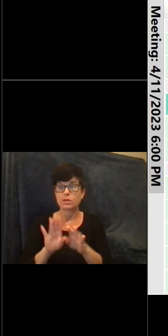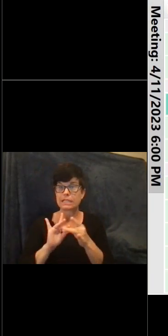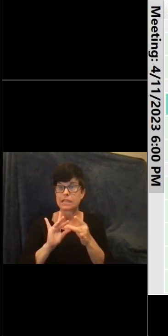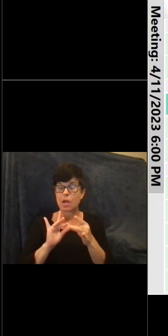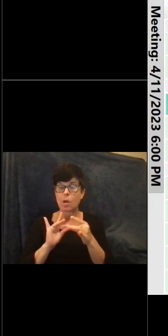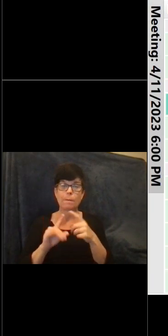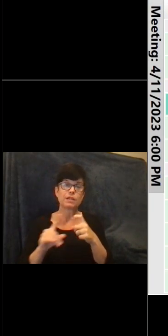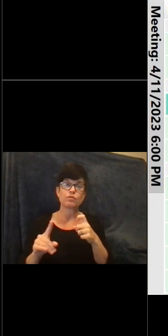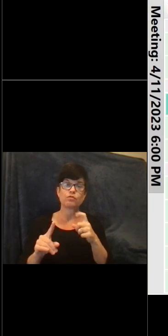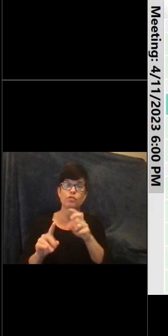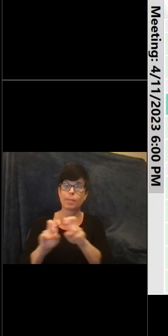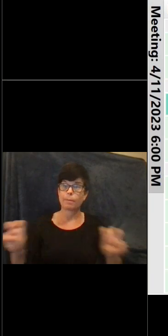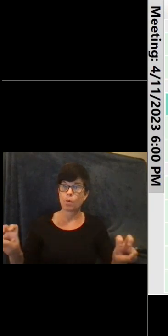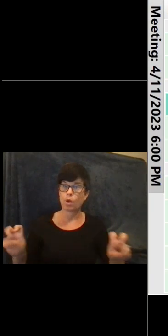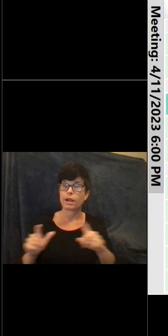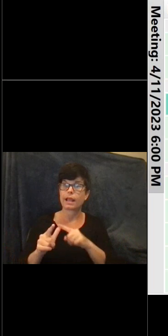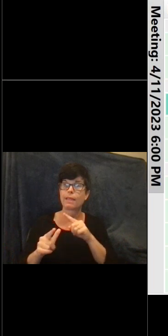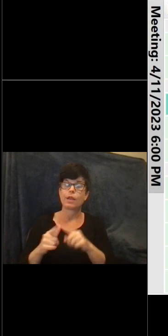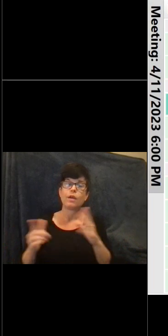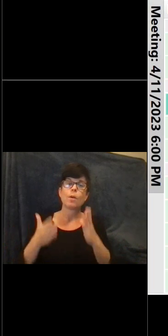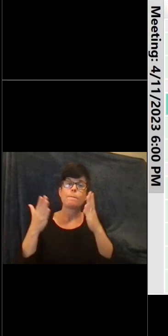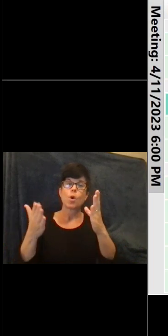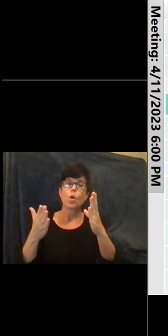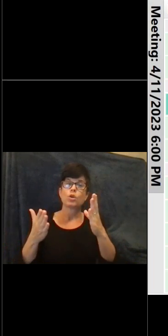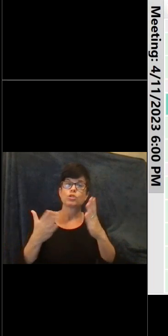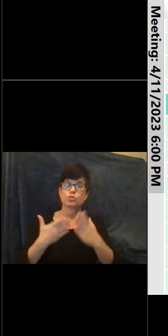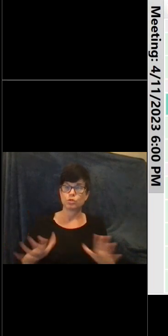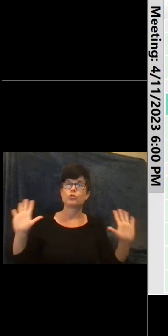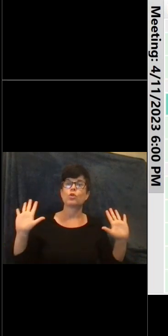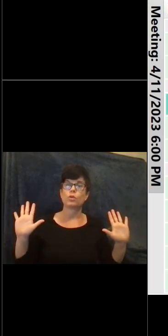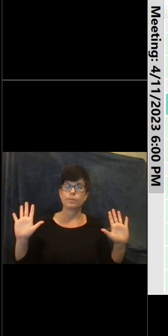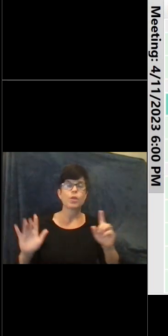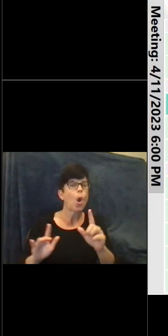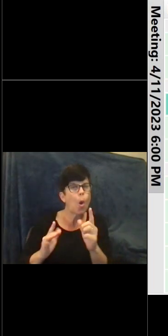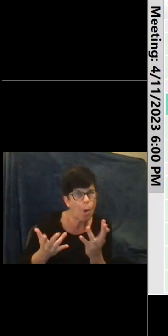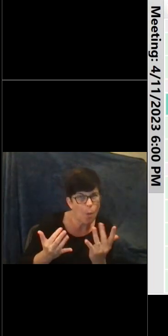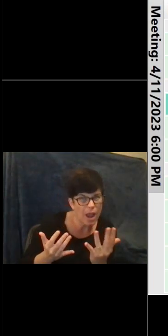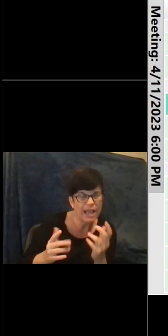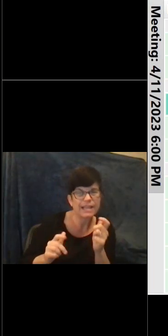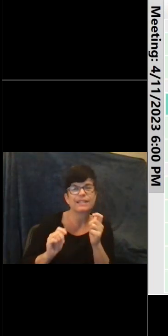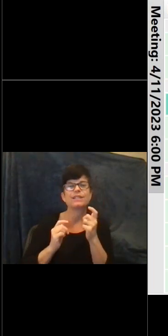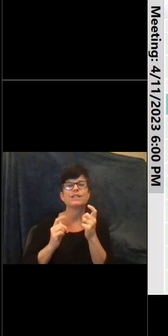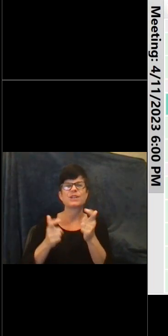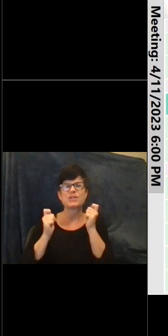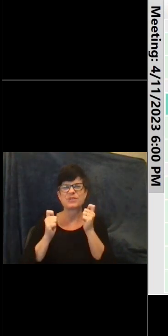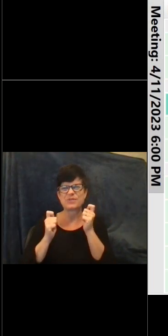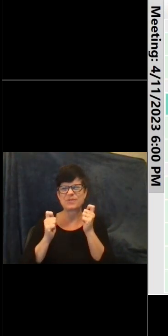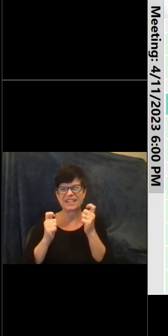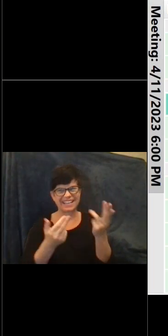And then I'll entertain a motion to adjourn. Motion to adjourn. I have a quick update.